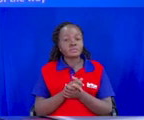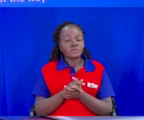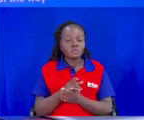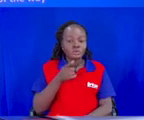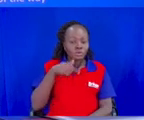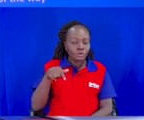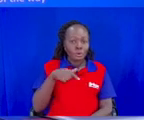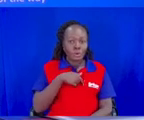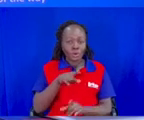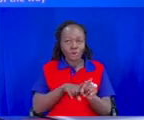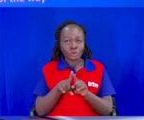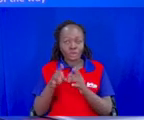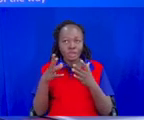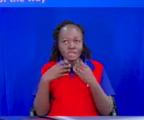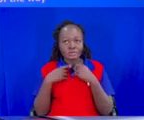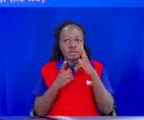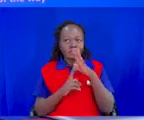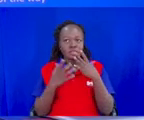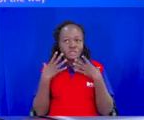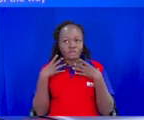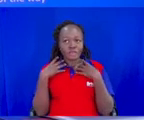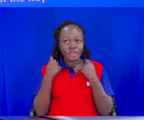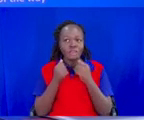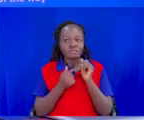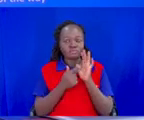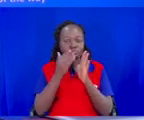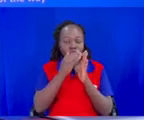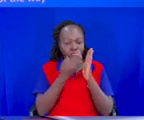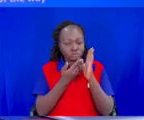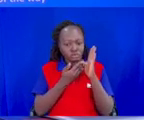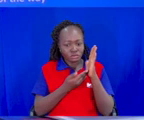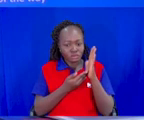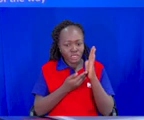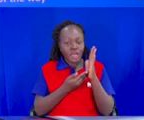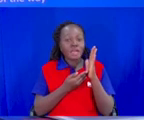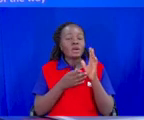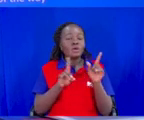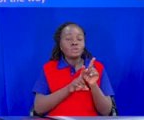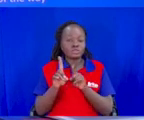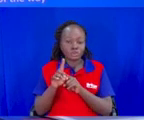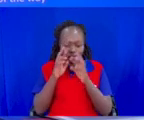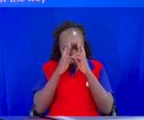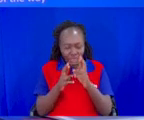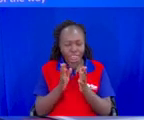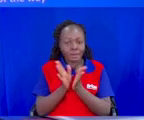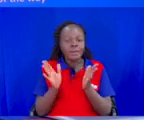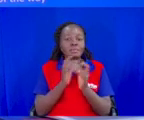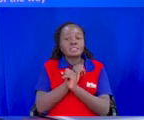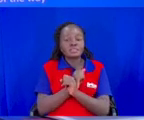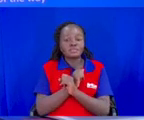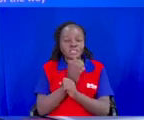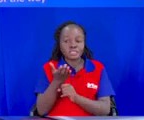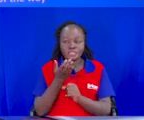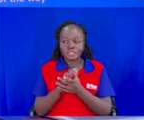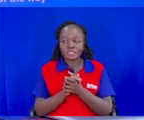also adopted the Ministry of Health guidelines with respect to public safety requirements. So as